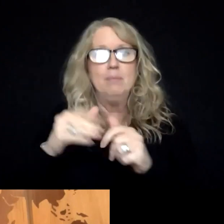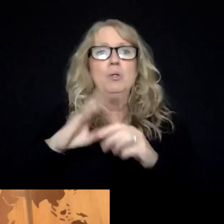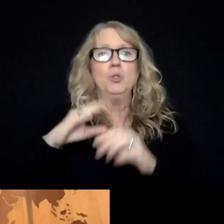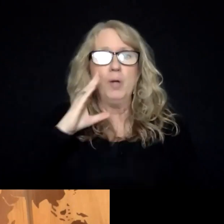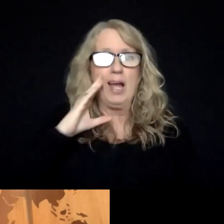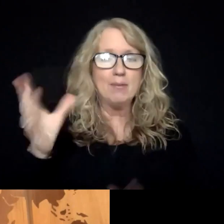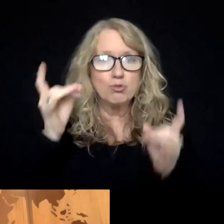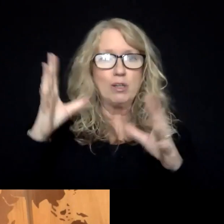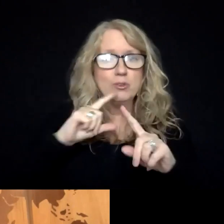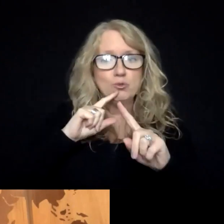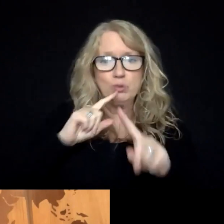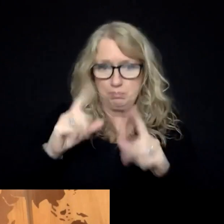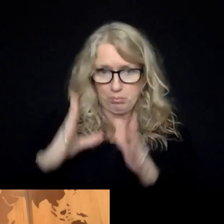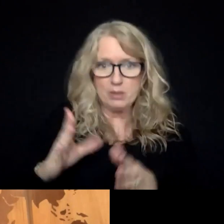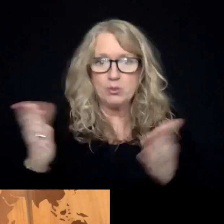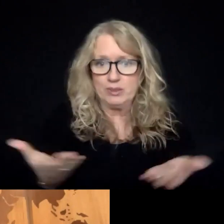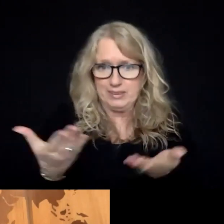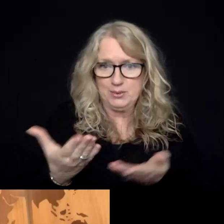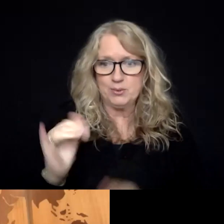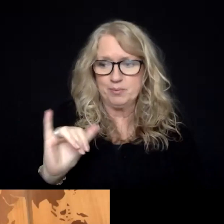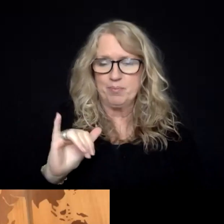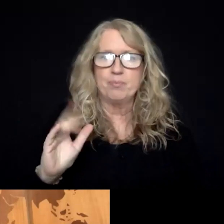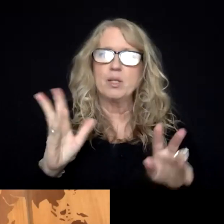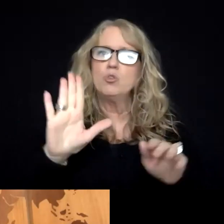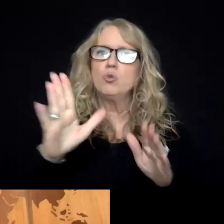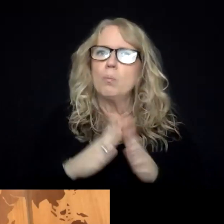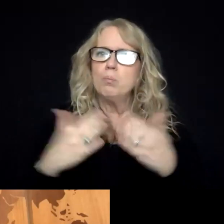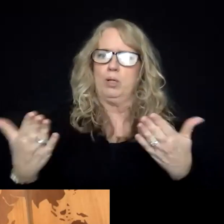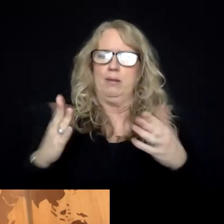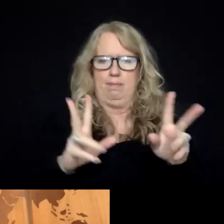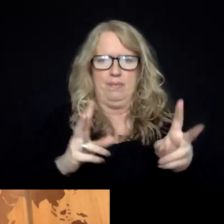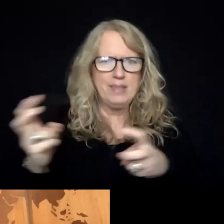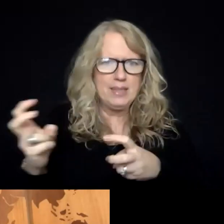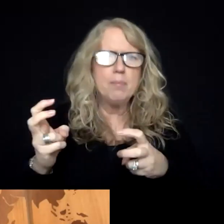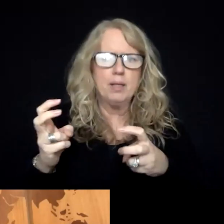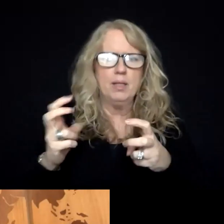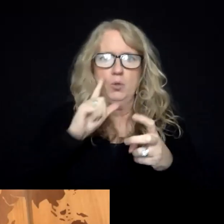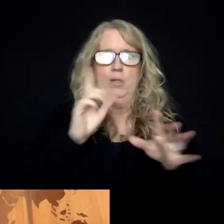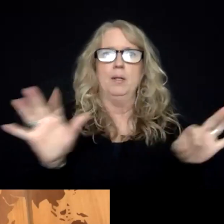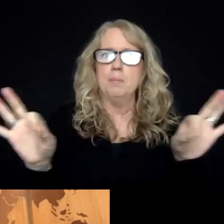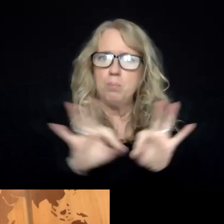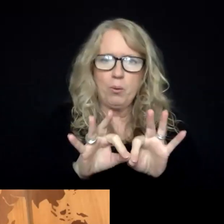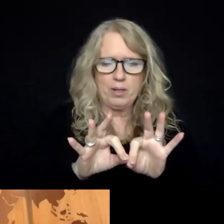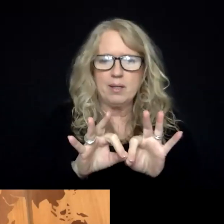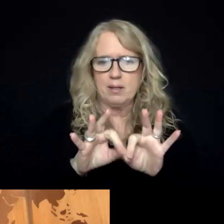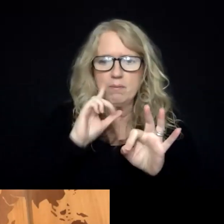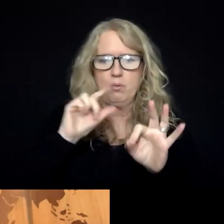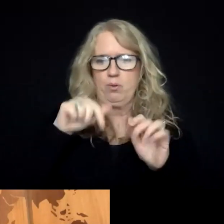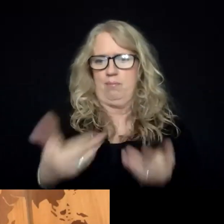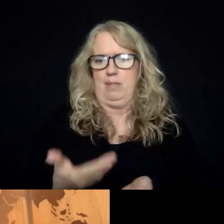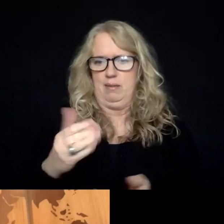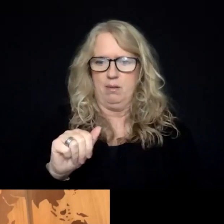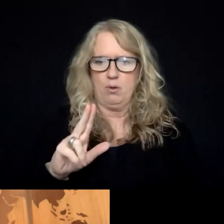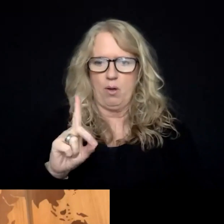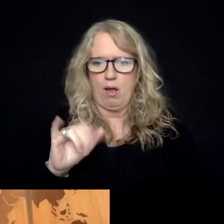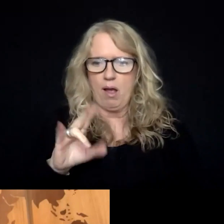themselves. And I think there's a theme in your book I think is really important for this audience to hear you talk about.